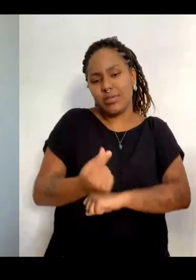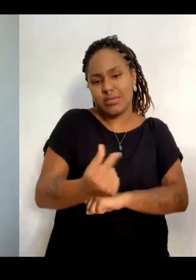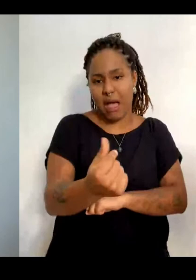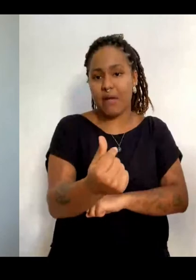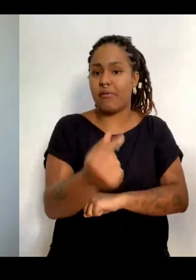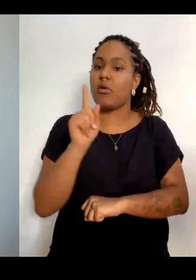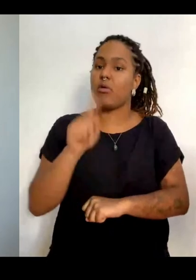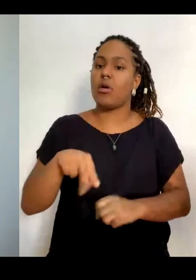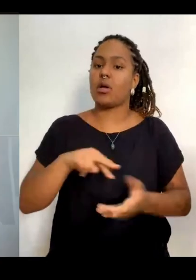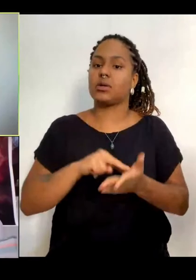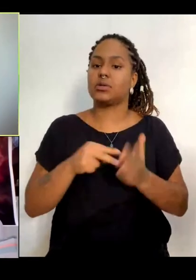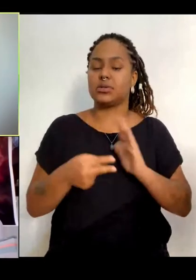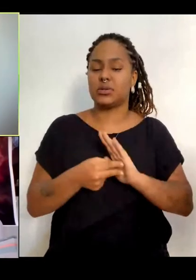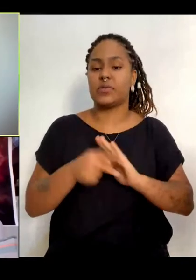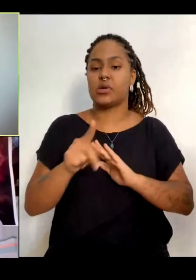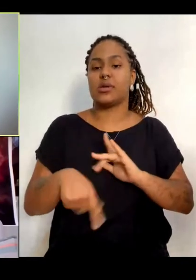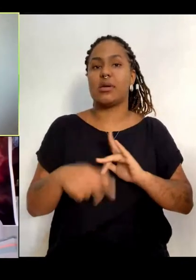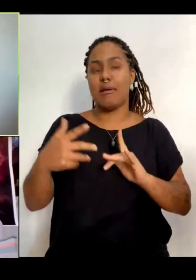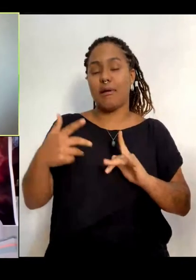foreign